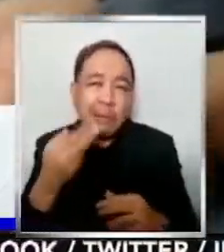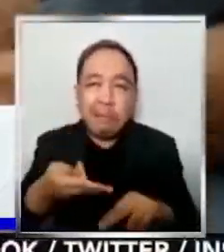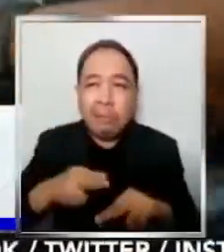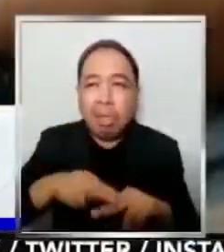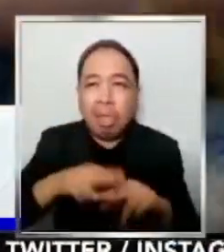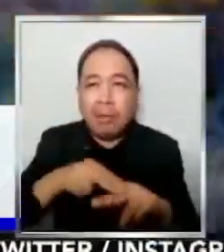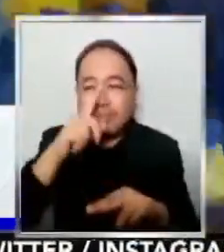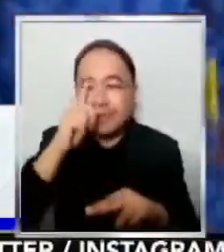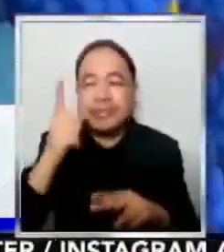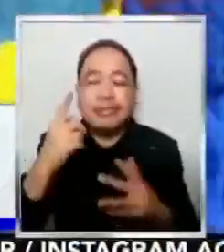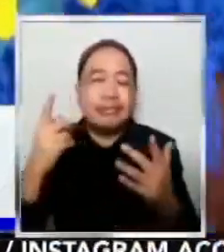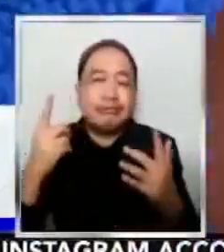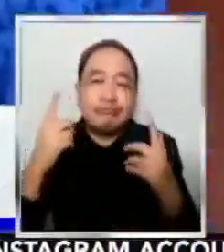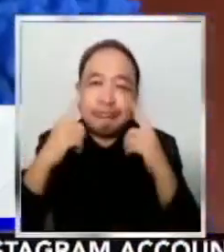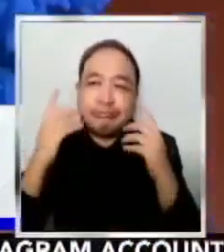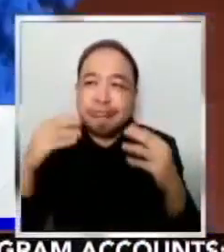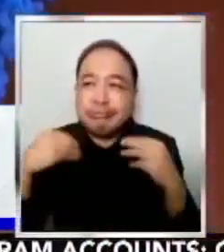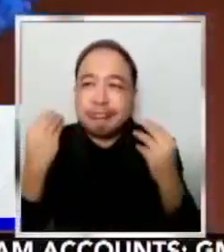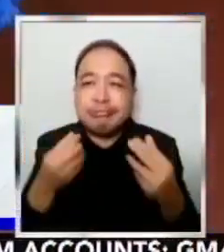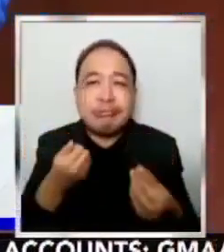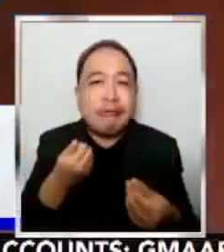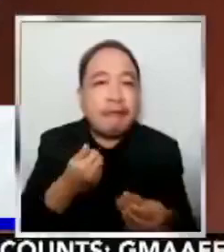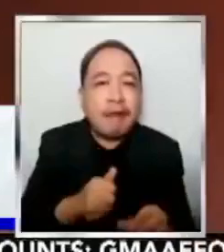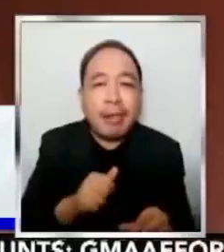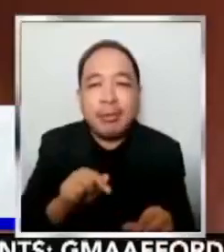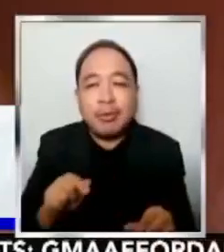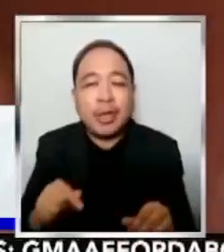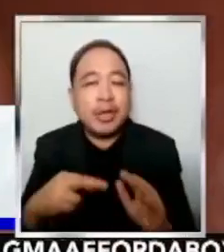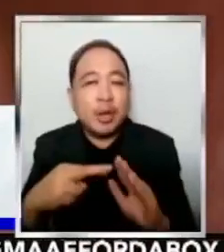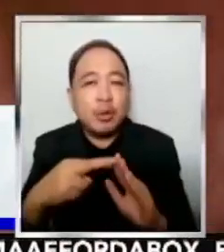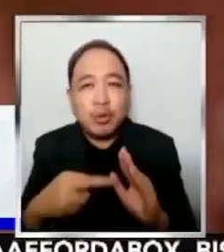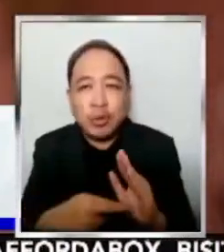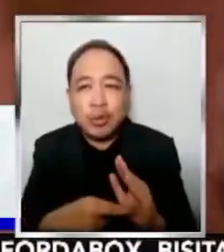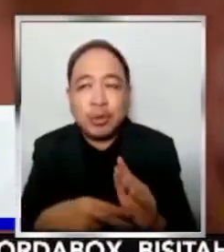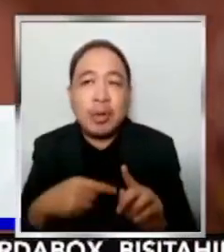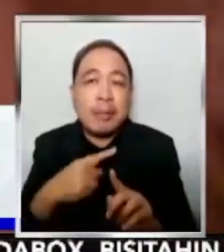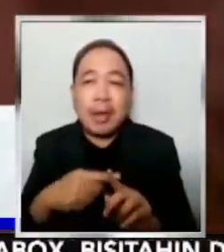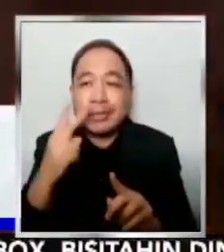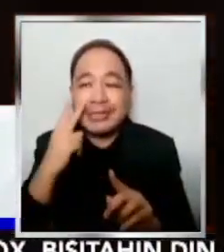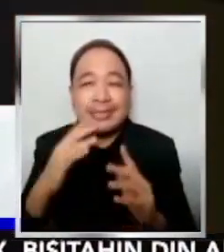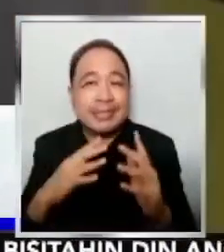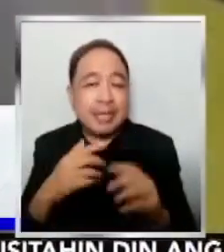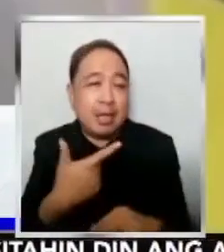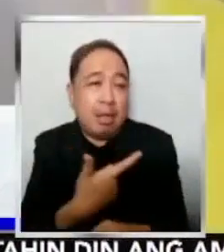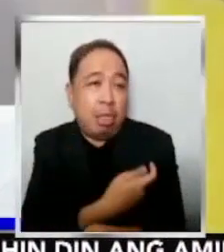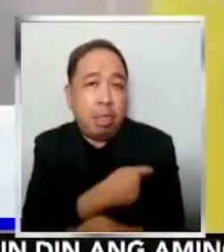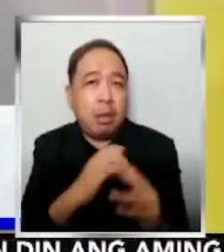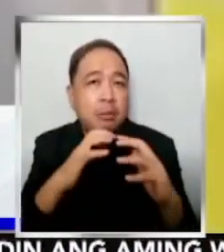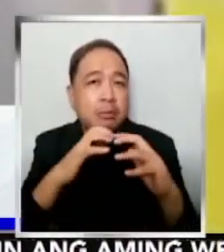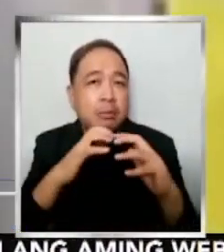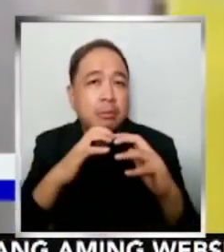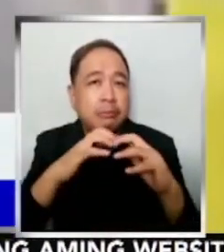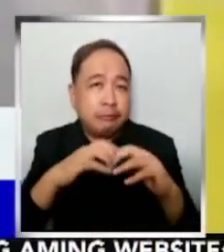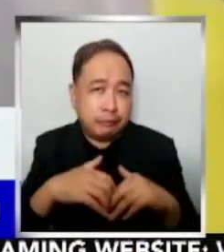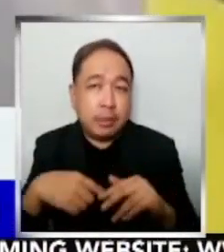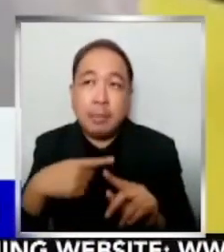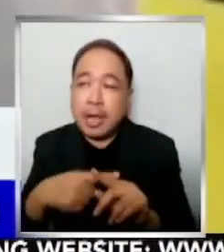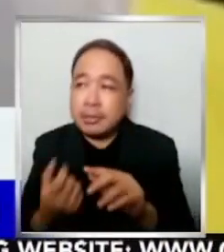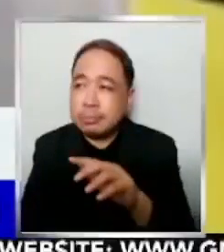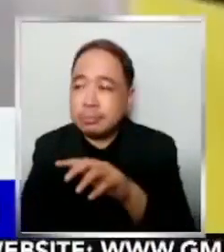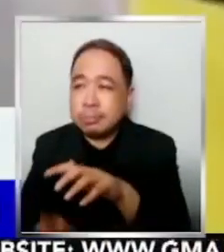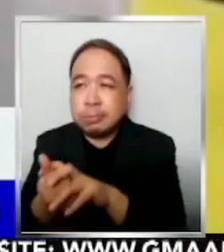waning immunity at presensya ng mga mas nakakahawang Omicron subvariants. Yes, we are concerned, no, na maari